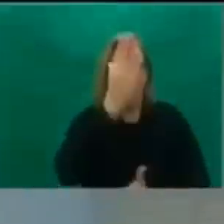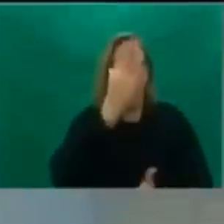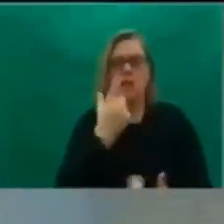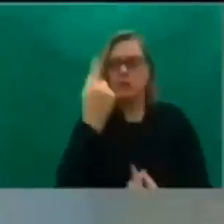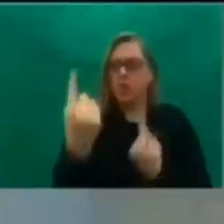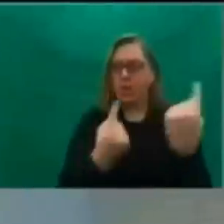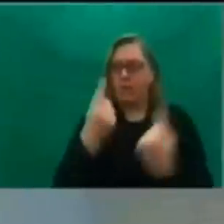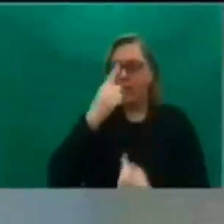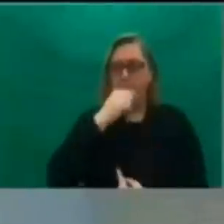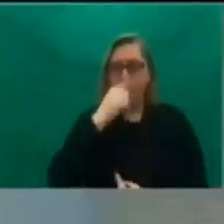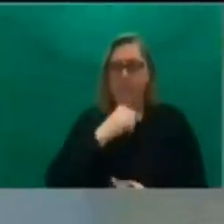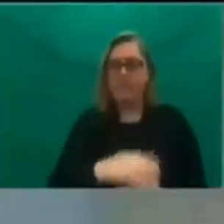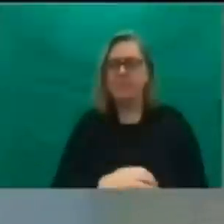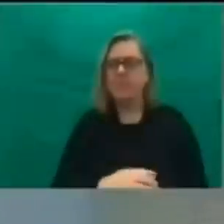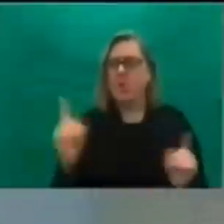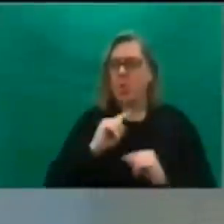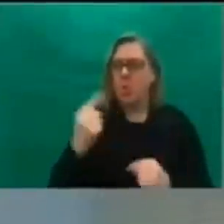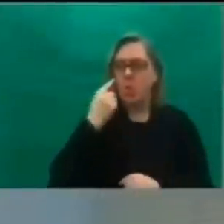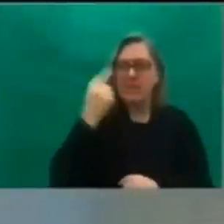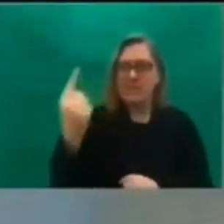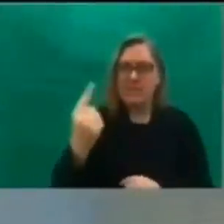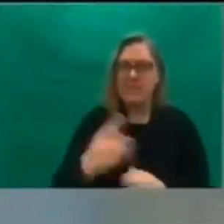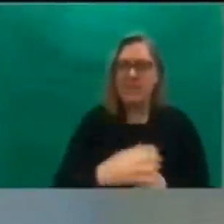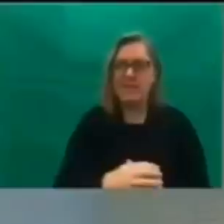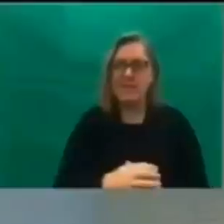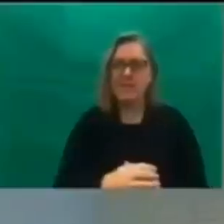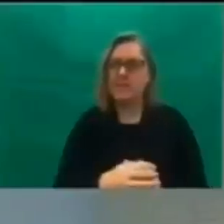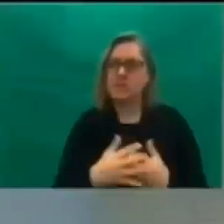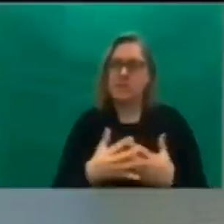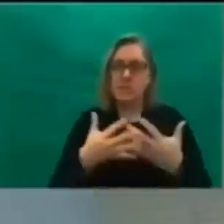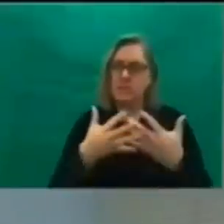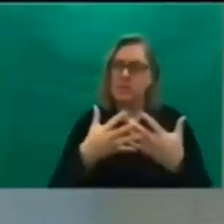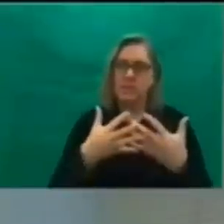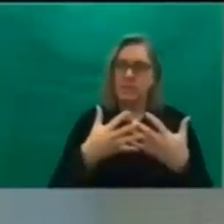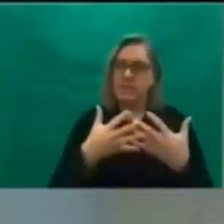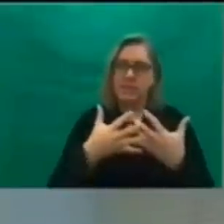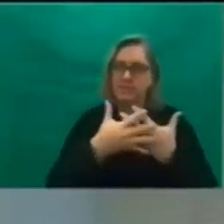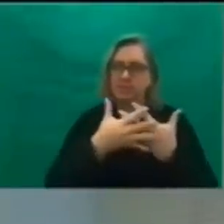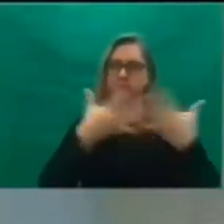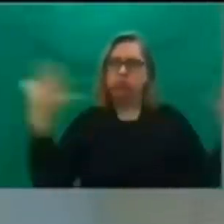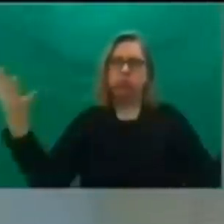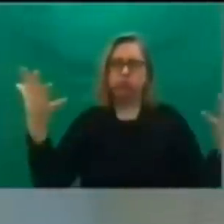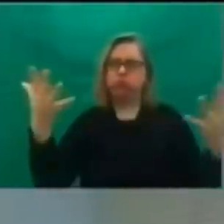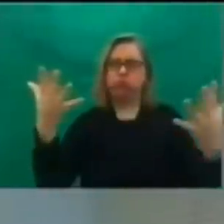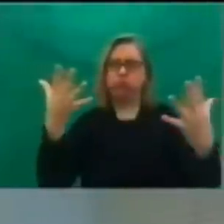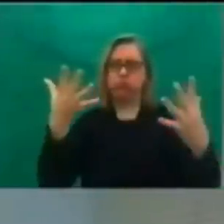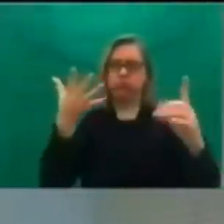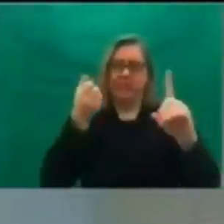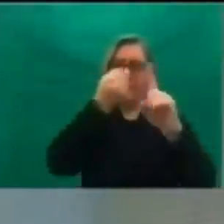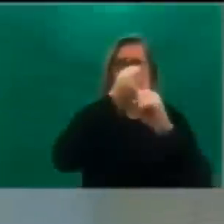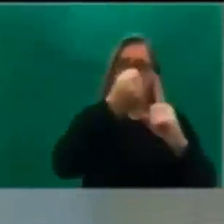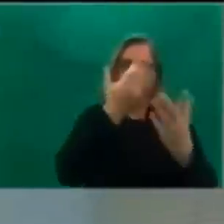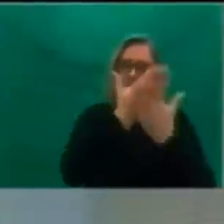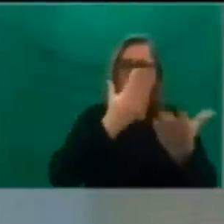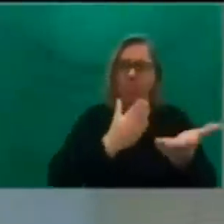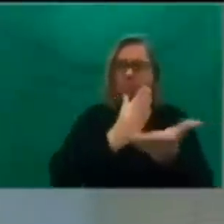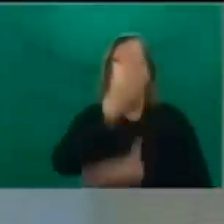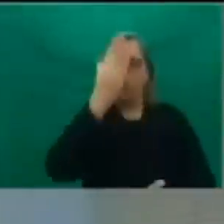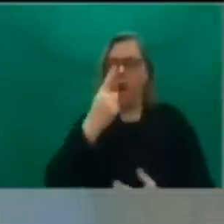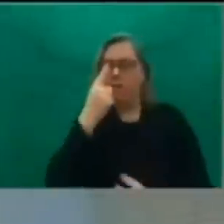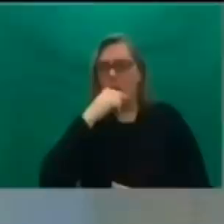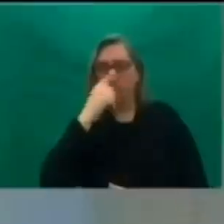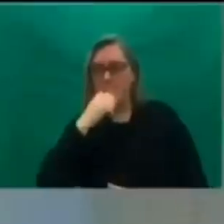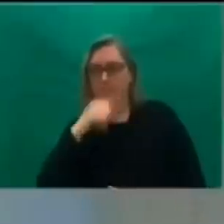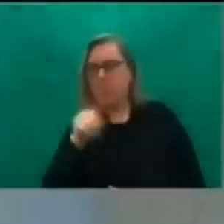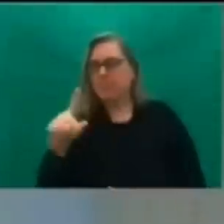is a massive, massive impost on the rights of the individual since these emergency powers have been used. You know,